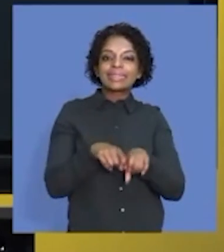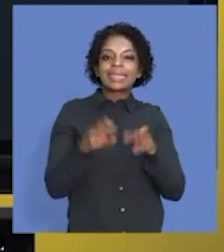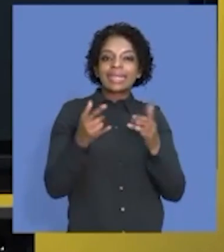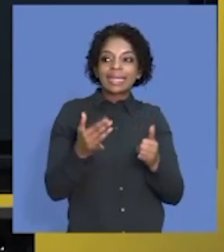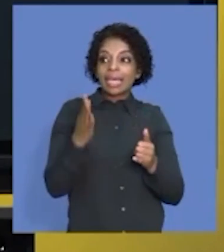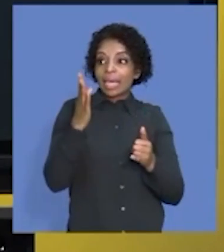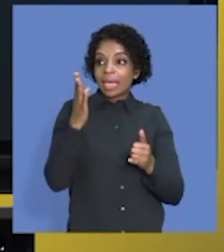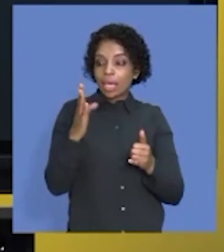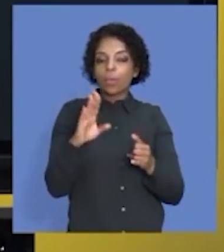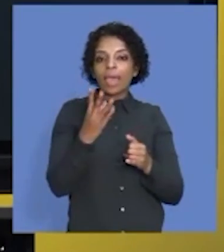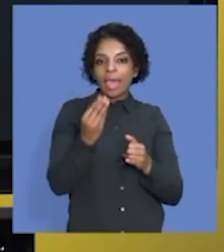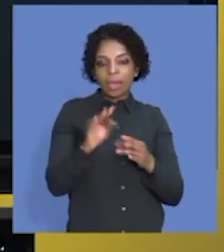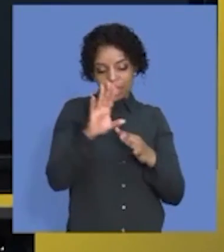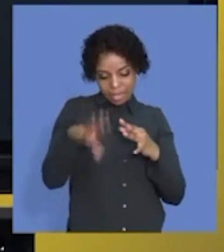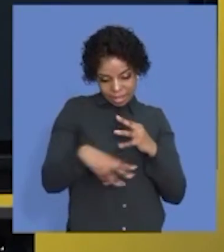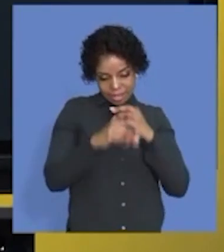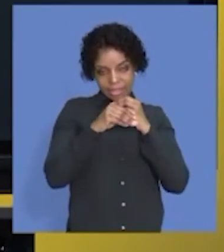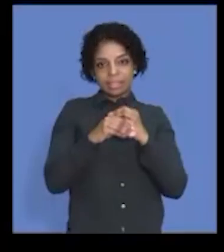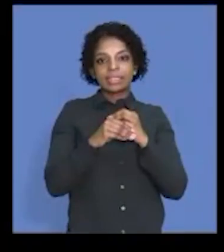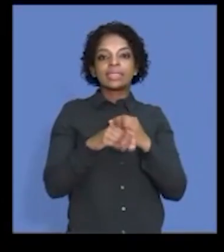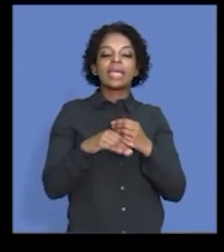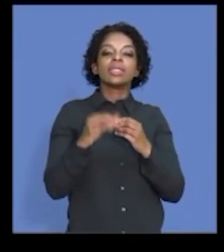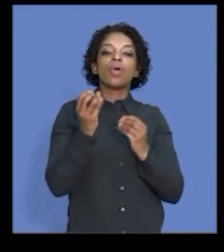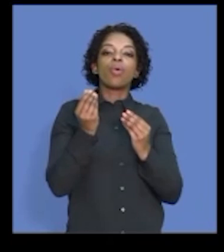an addition at cost. Got my addition at cost?